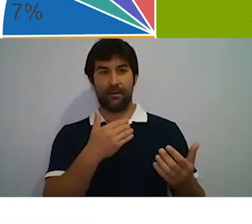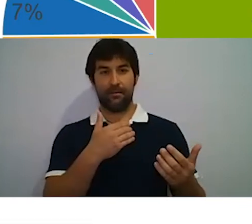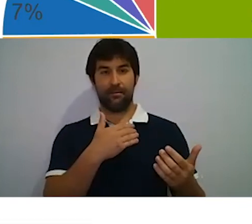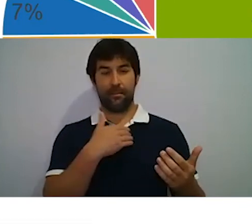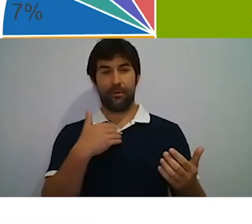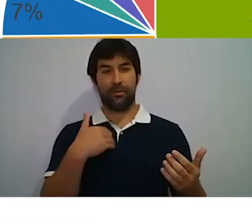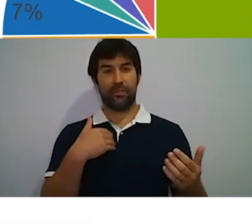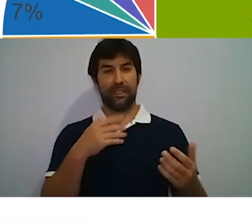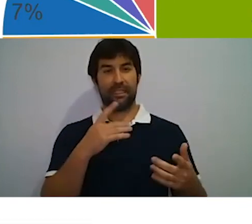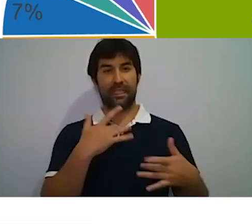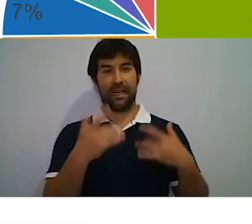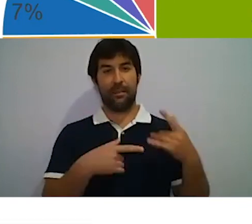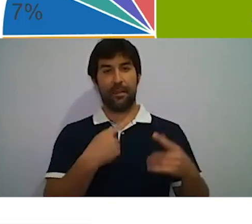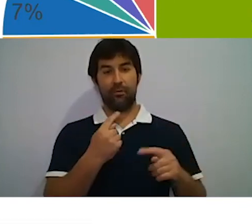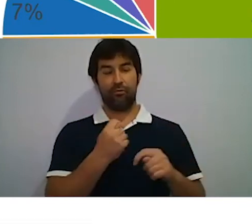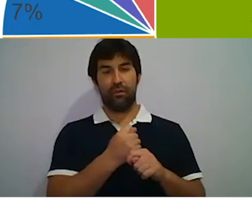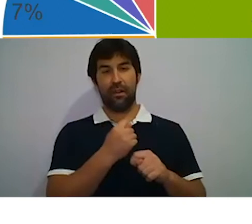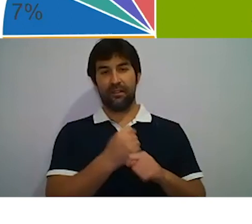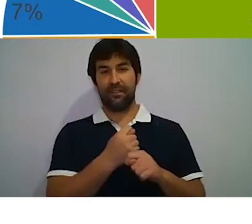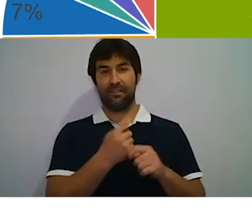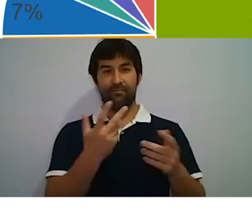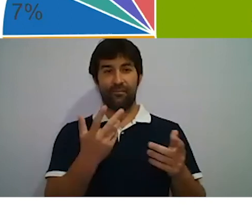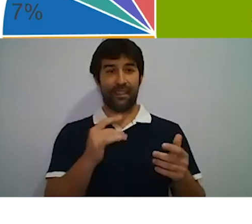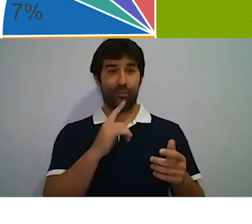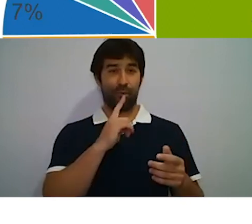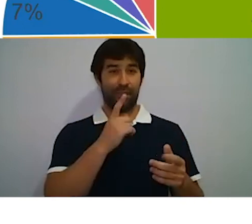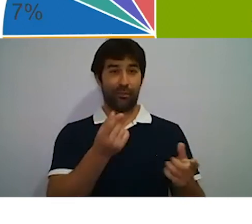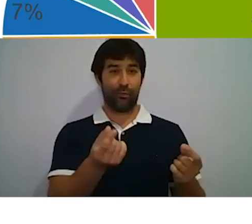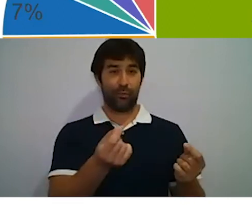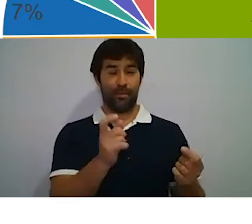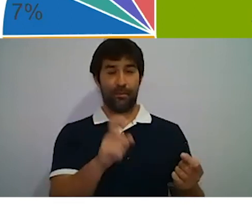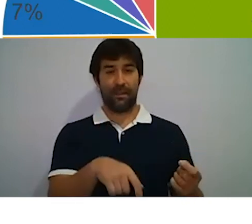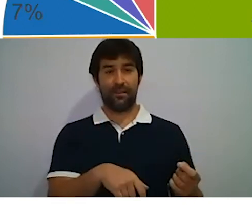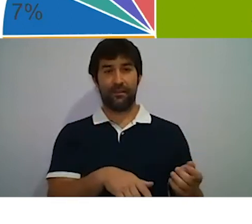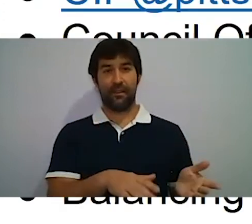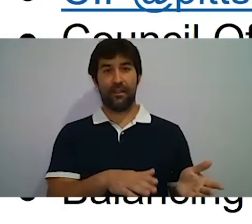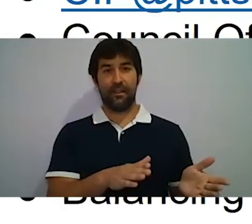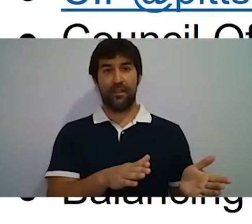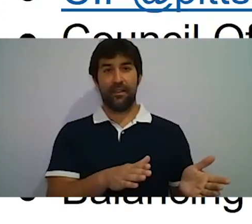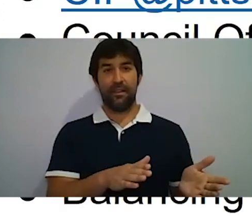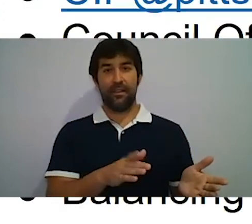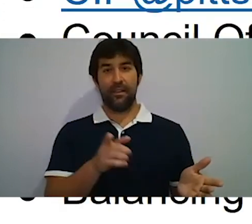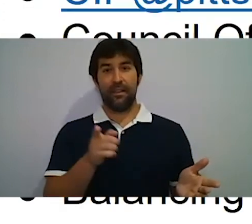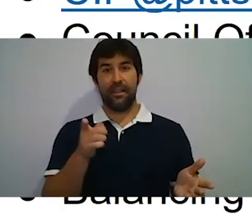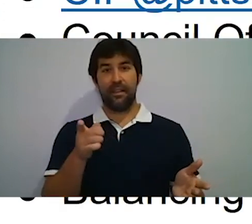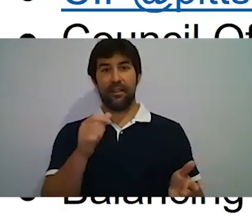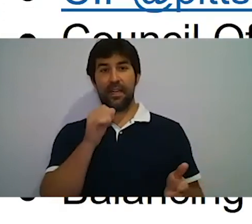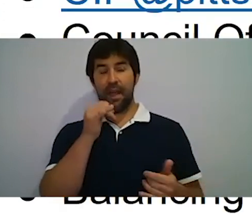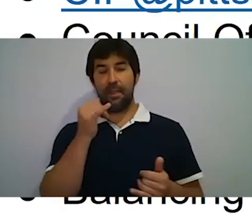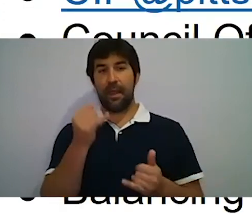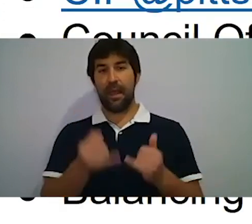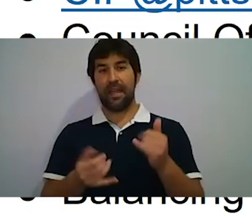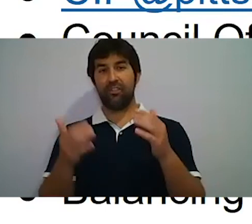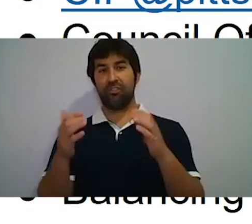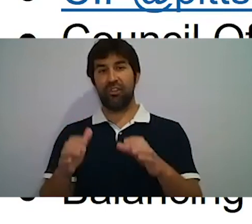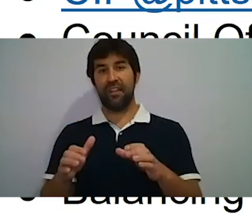that we're going to go into a little bit in more detail after the Q&A. I'm sorry that I got disconnected. Oh, sure. Go ahead,